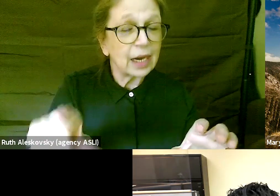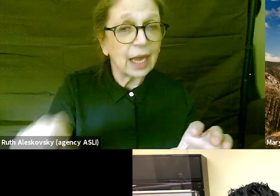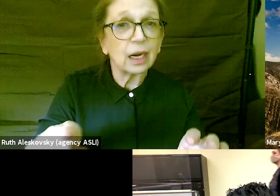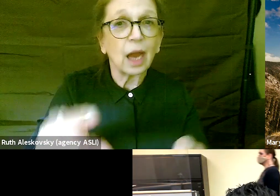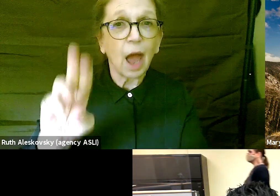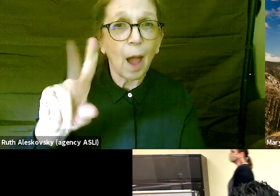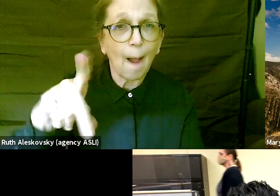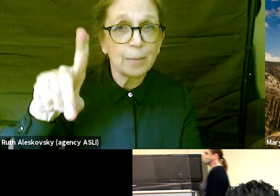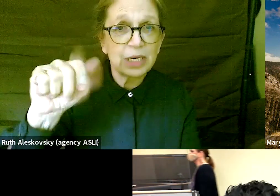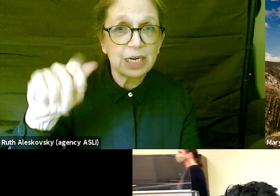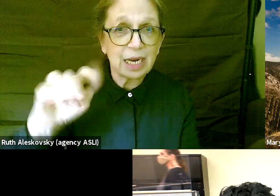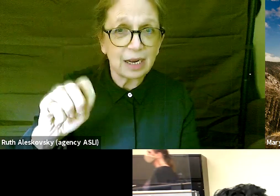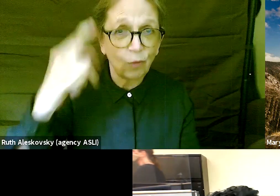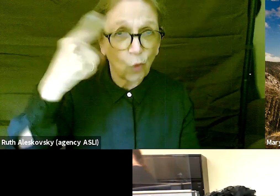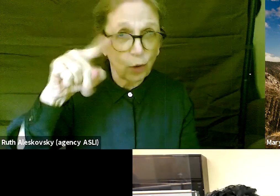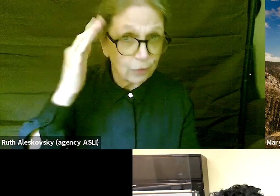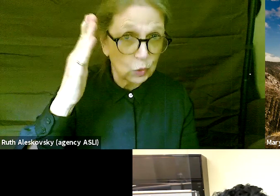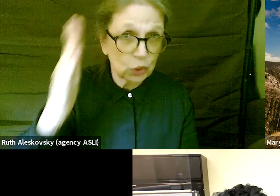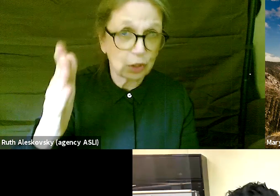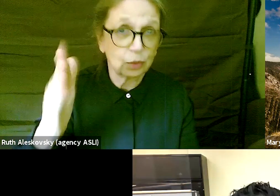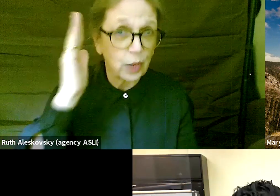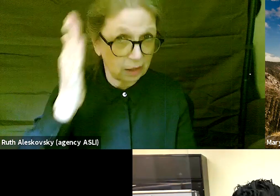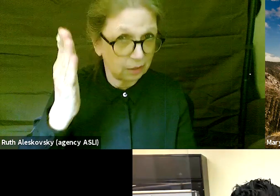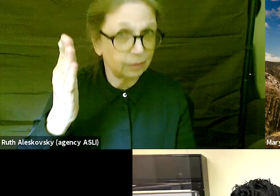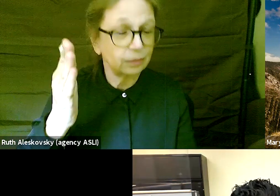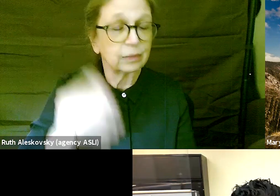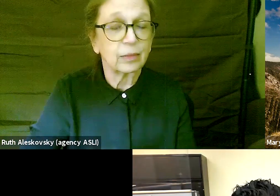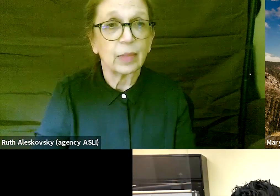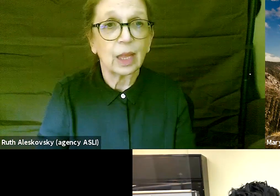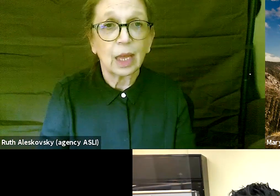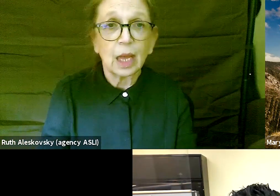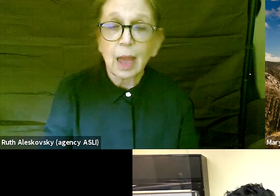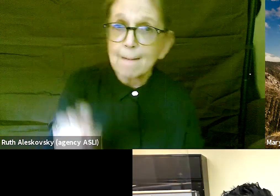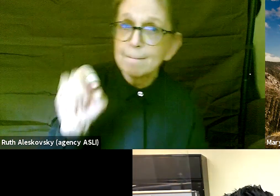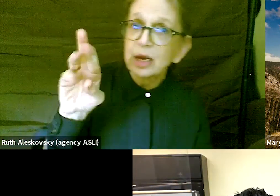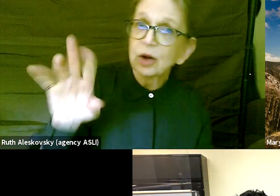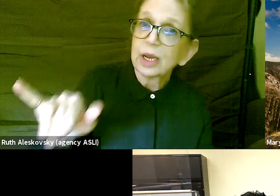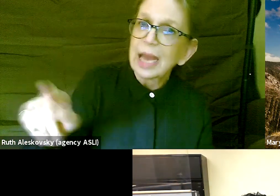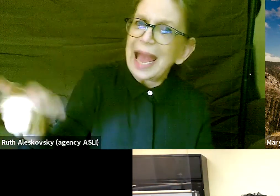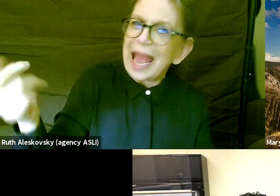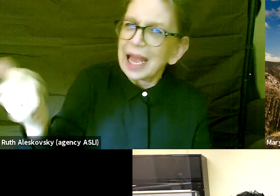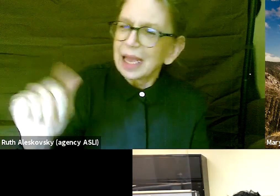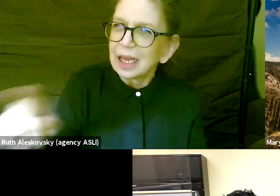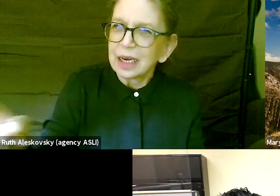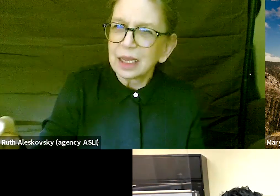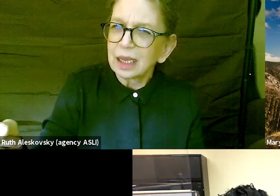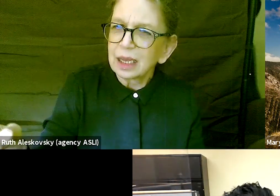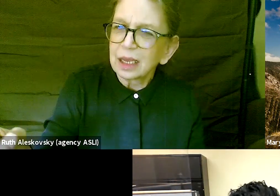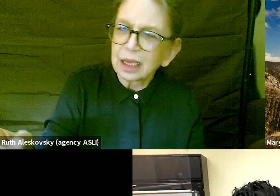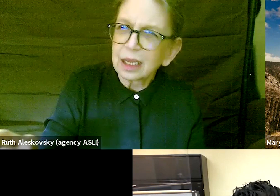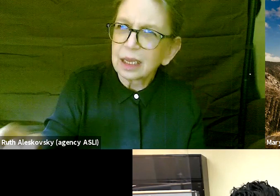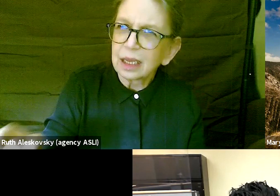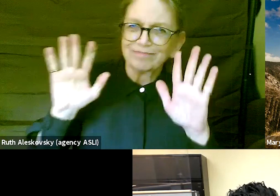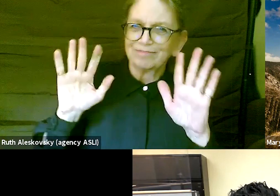a future presentation. Yeah, sure. Has there been any concerns about hesitancy among your